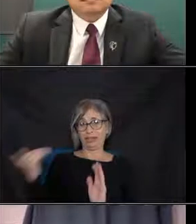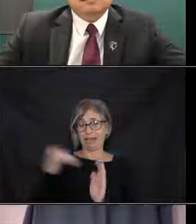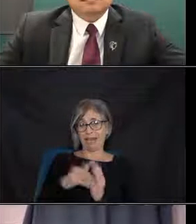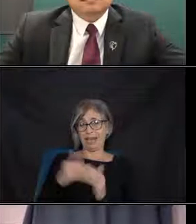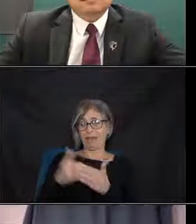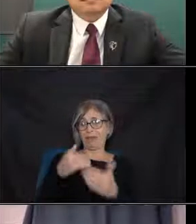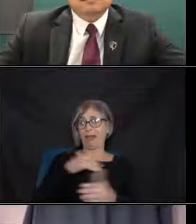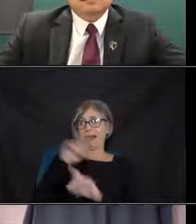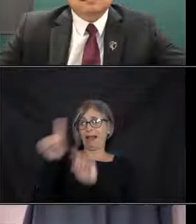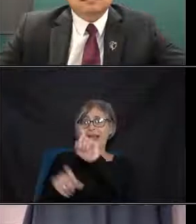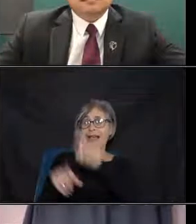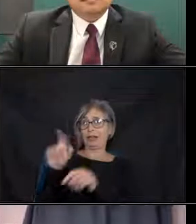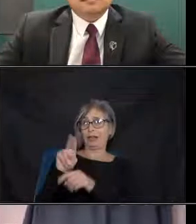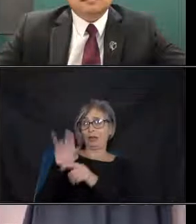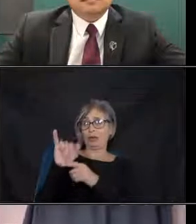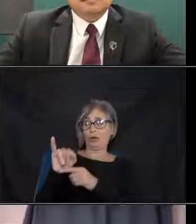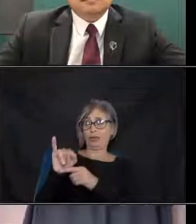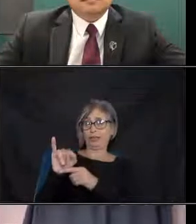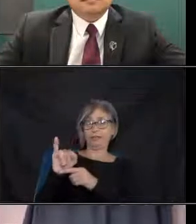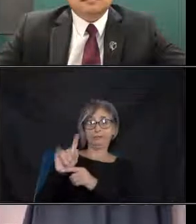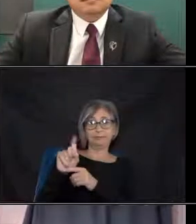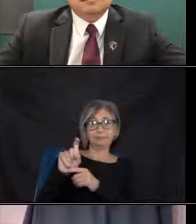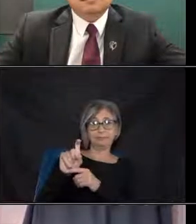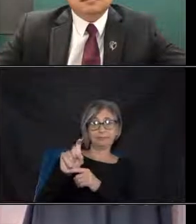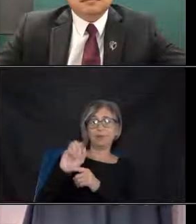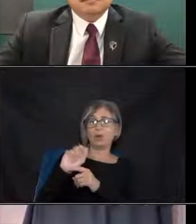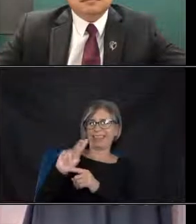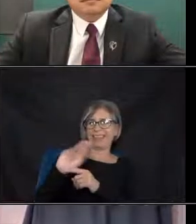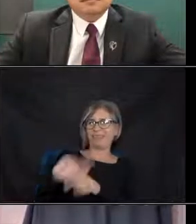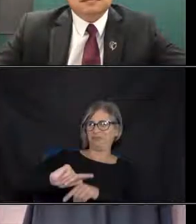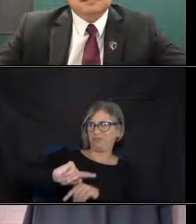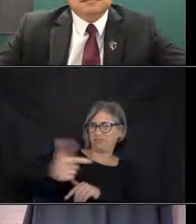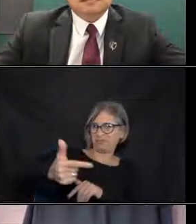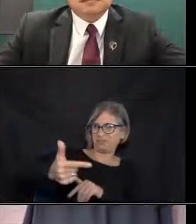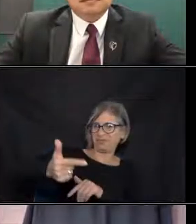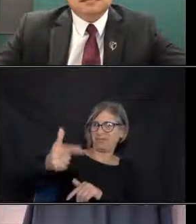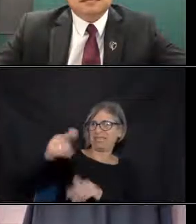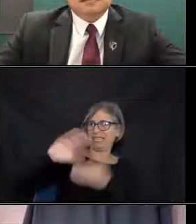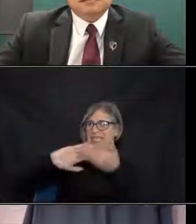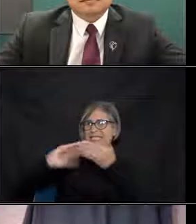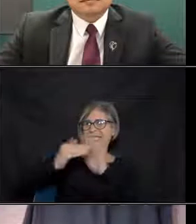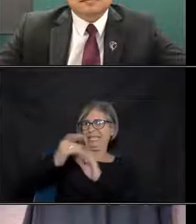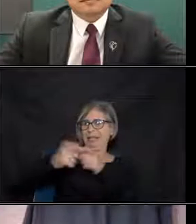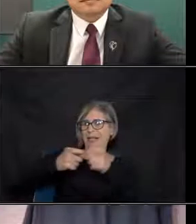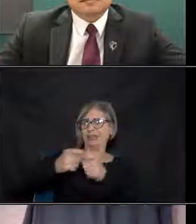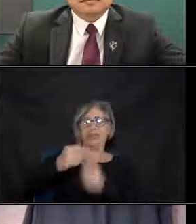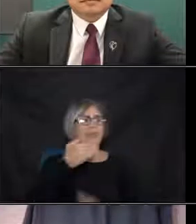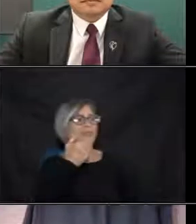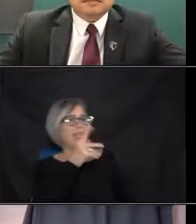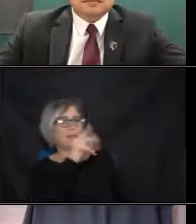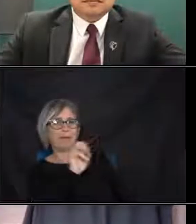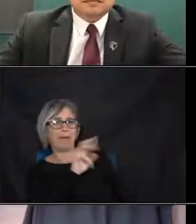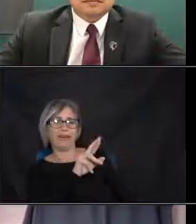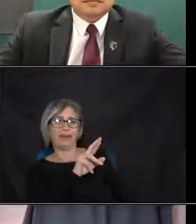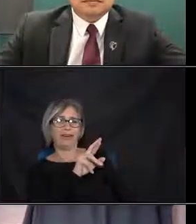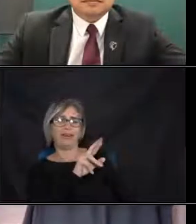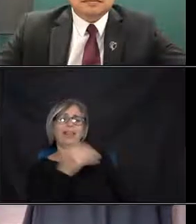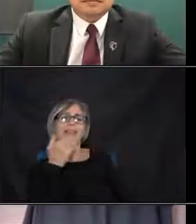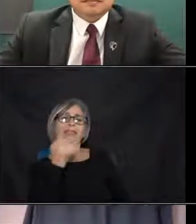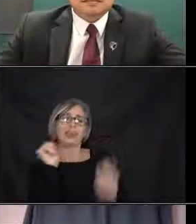Lori, give the floor to Lori? All right. So city manager. Thank you, Mayor. And thank you all. I